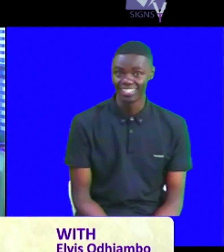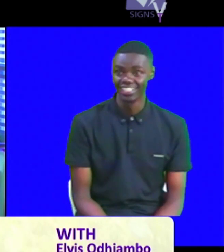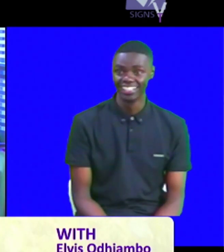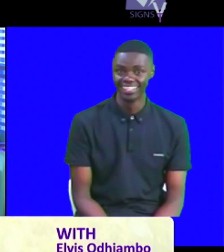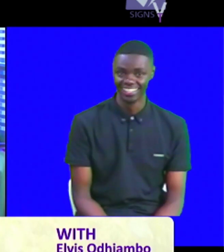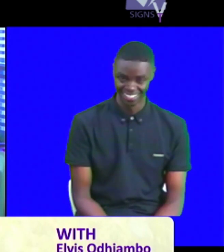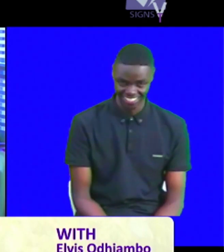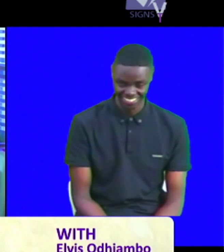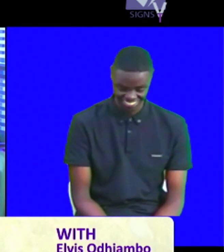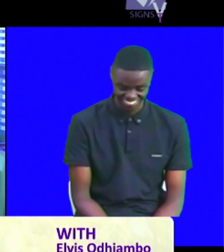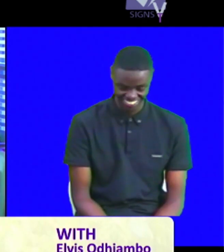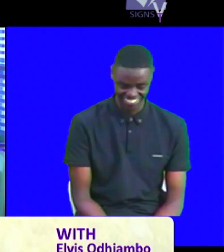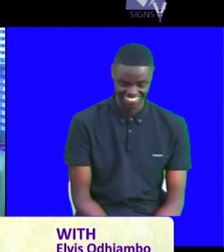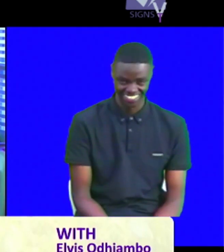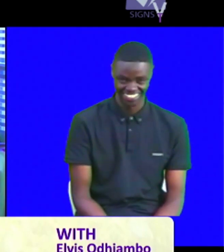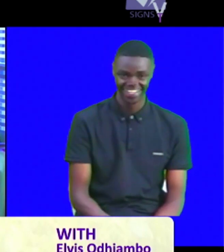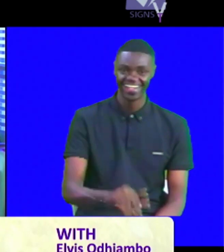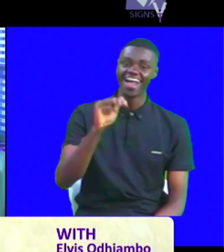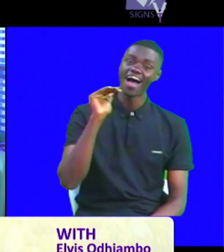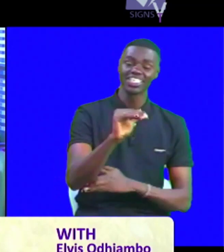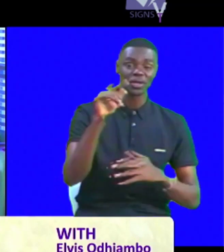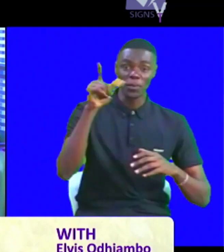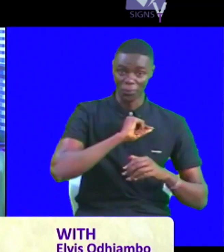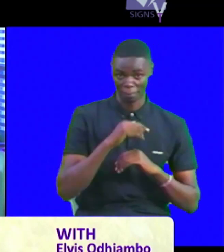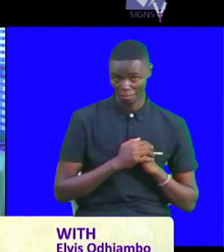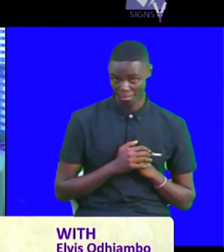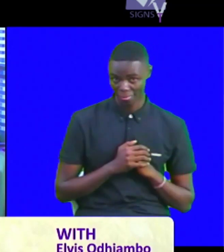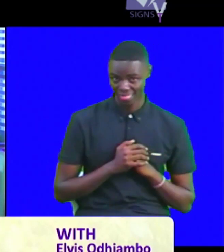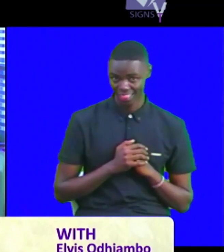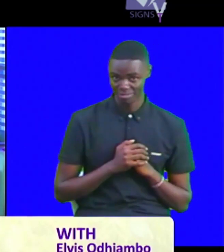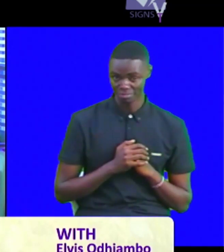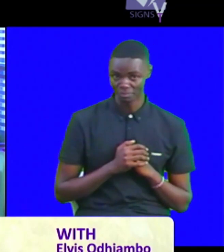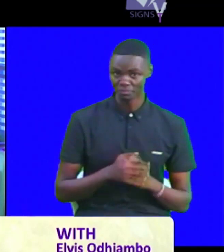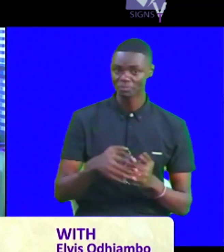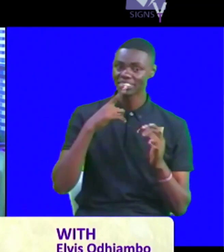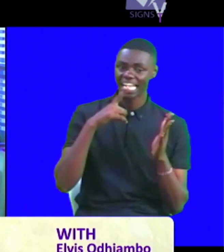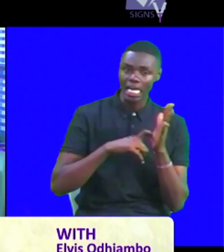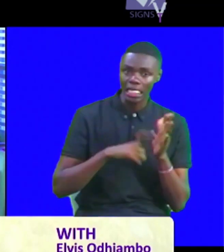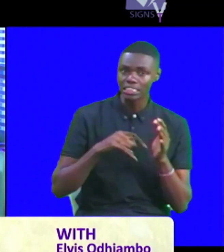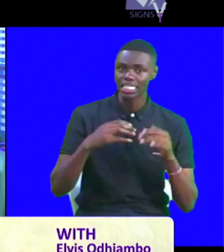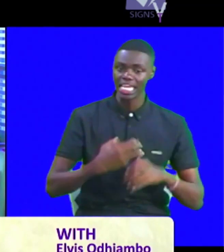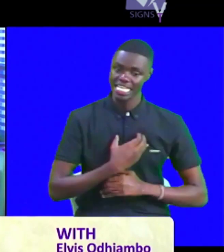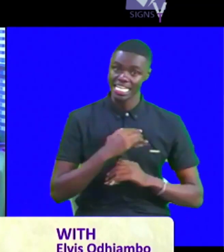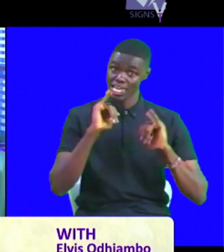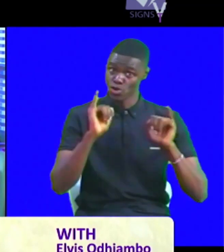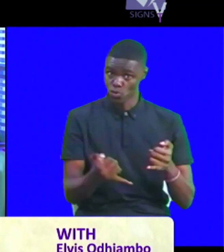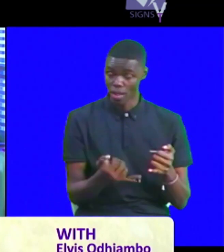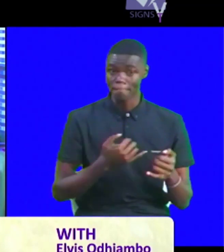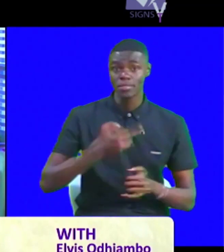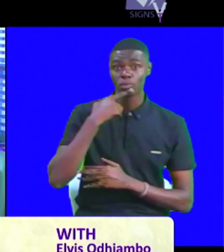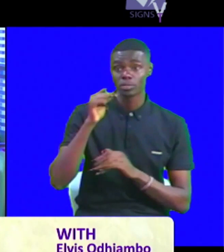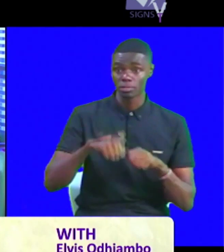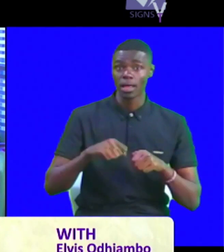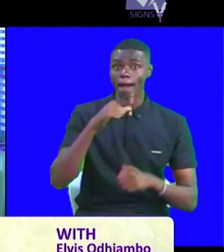kwanza nataka kuuliza. Right. Second, kitu kingine umeniuliza ati Rice ni